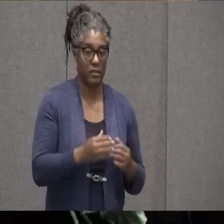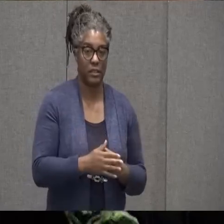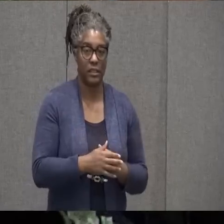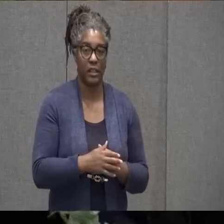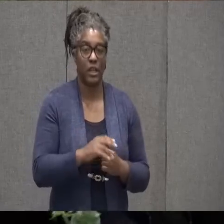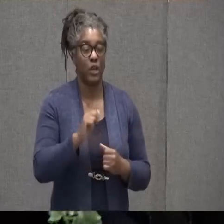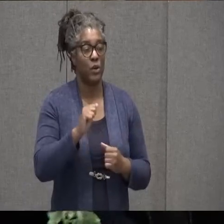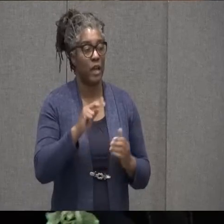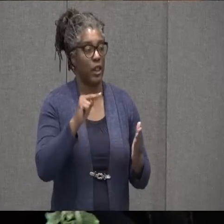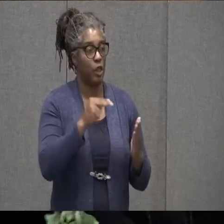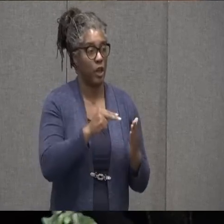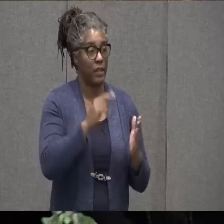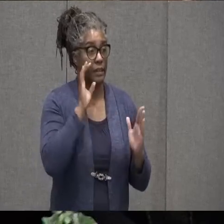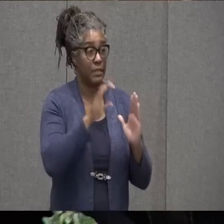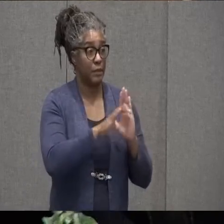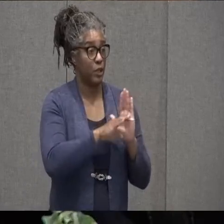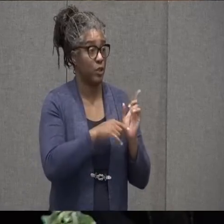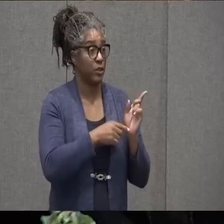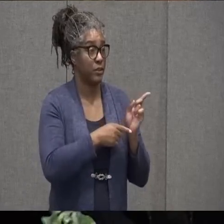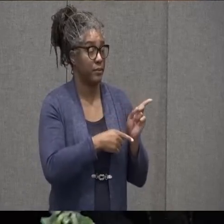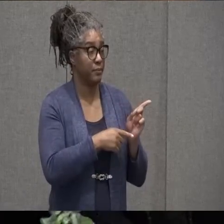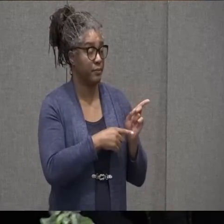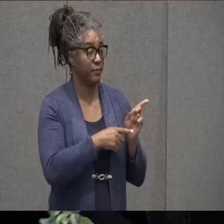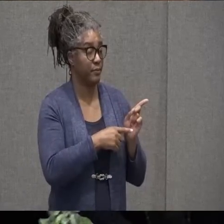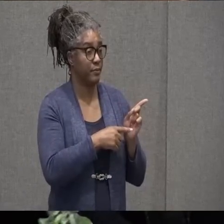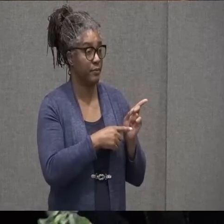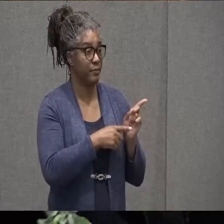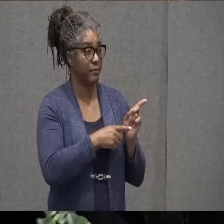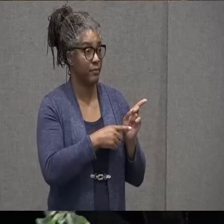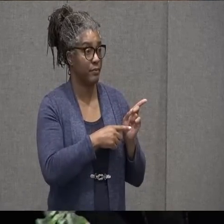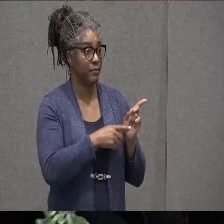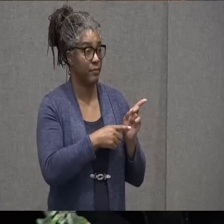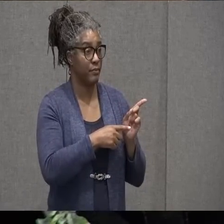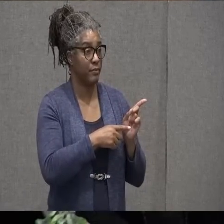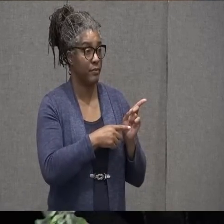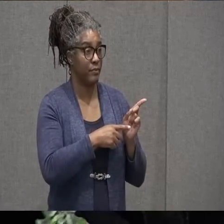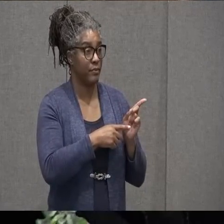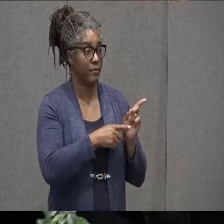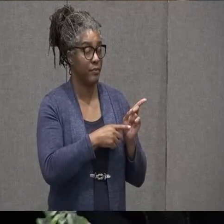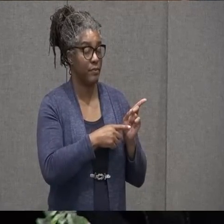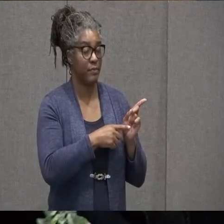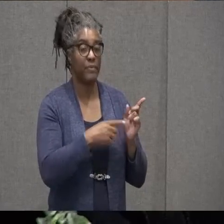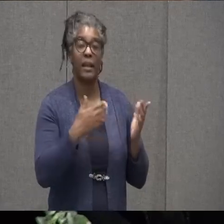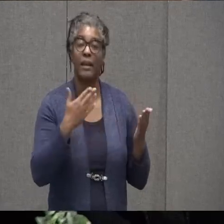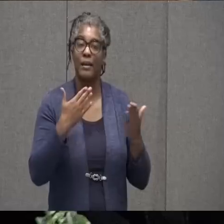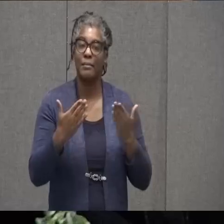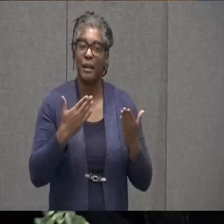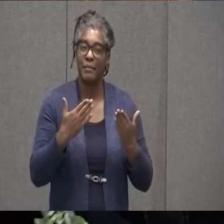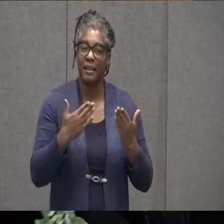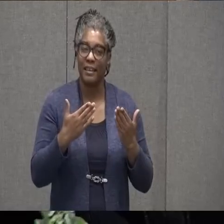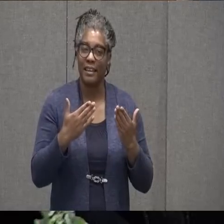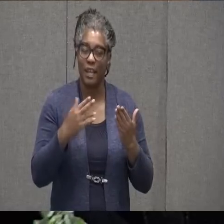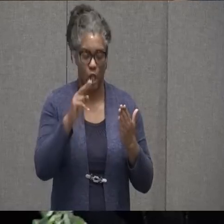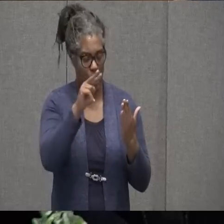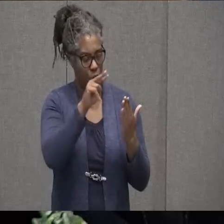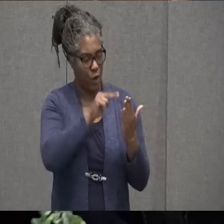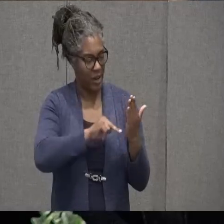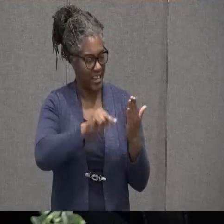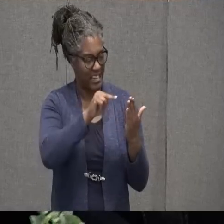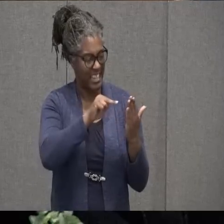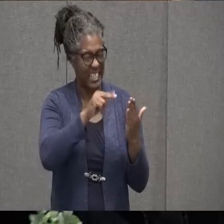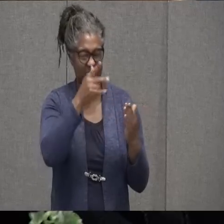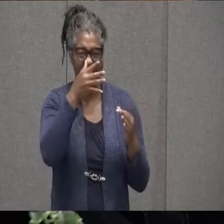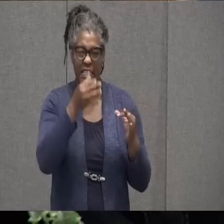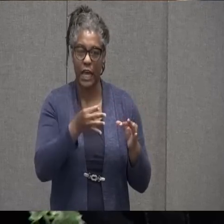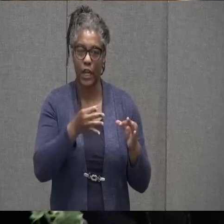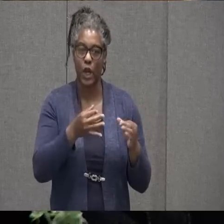different pictures and find some at home. Which ones are needs? Which ones are wants? Write your answer on a